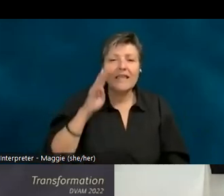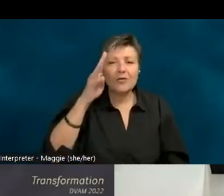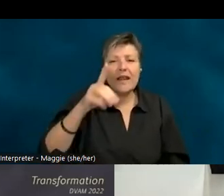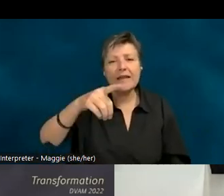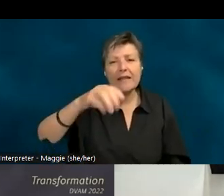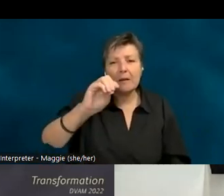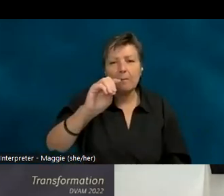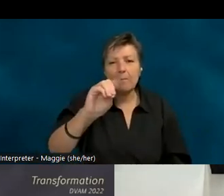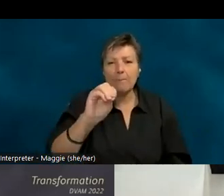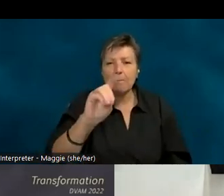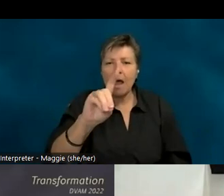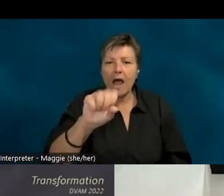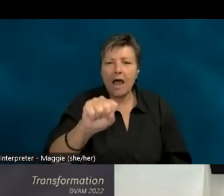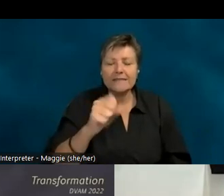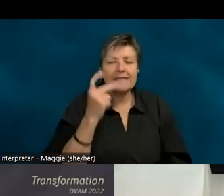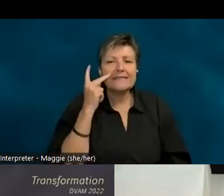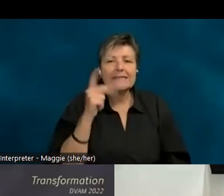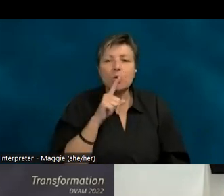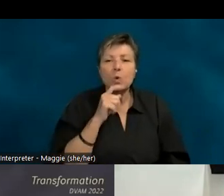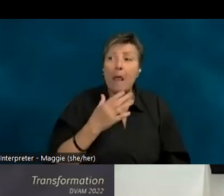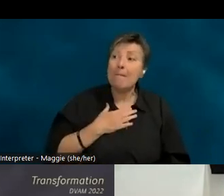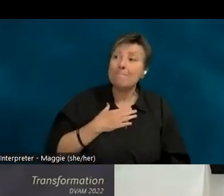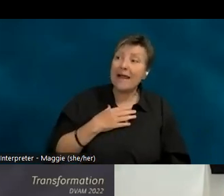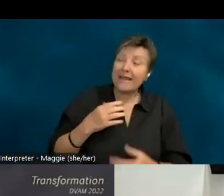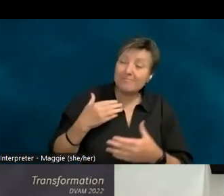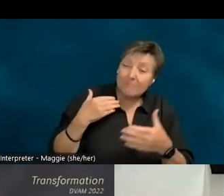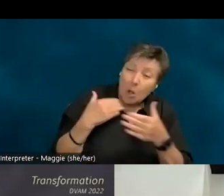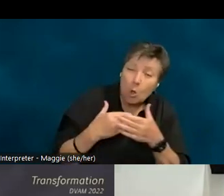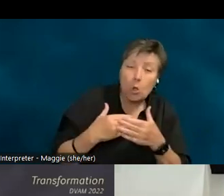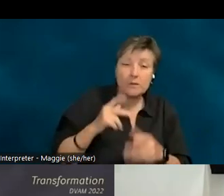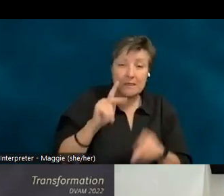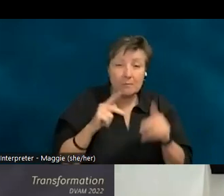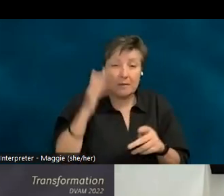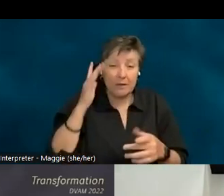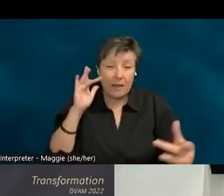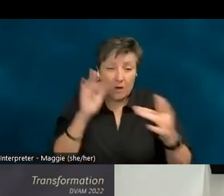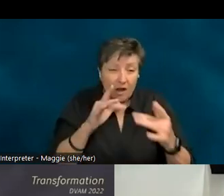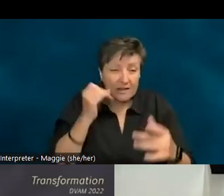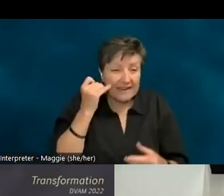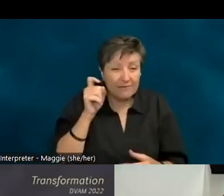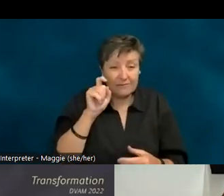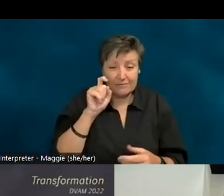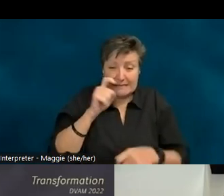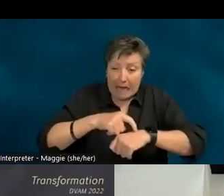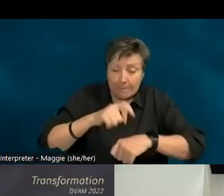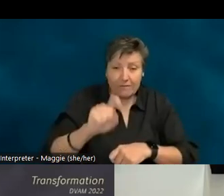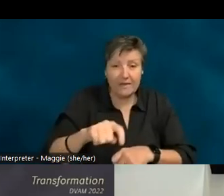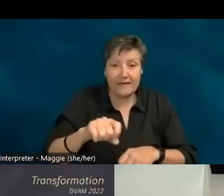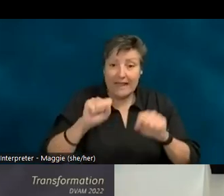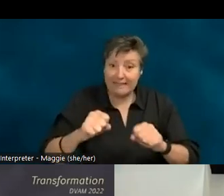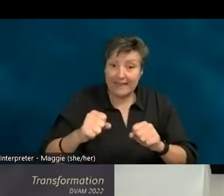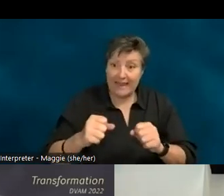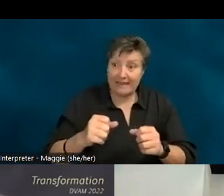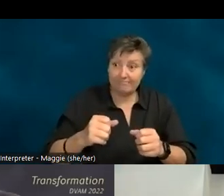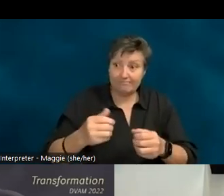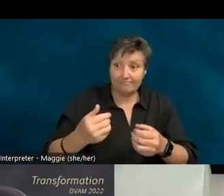are like my closest folks that I would reach out to in times of need, folks who can hold me accountable, but then can also provide support